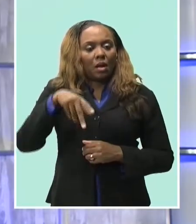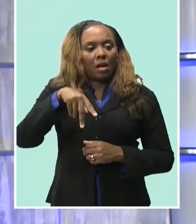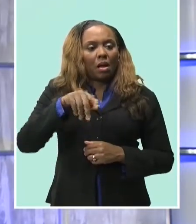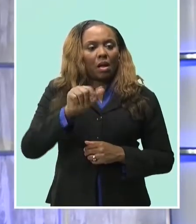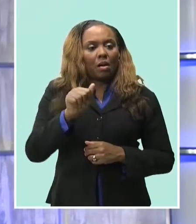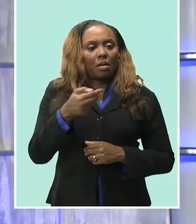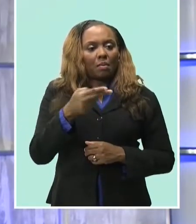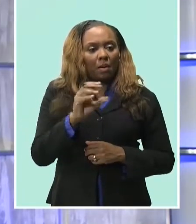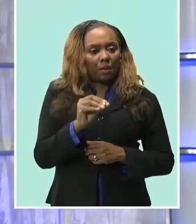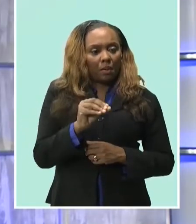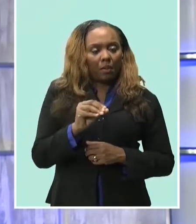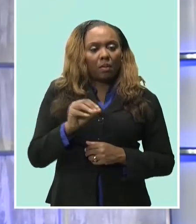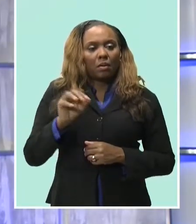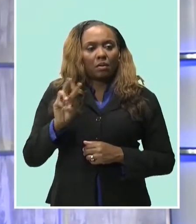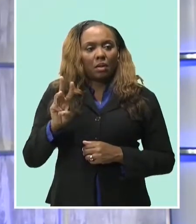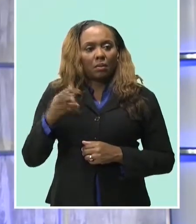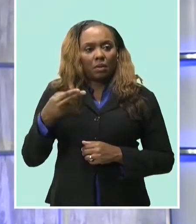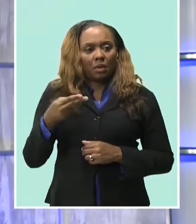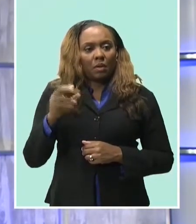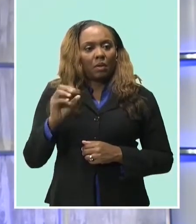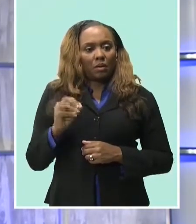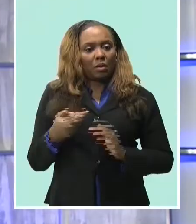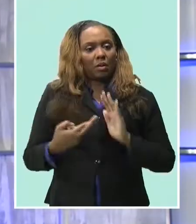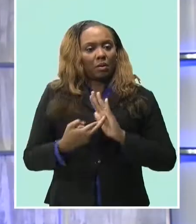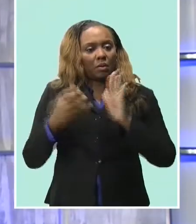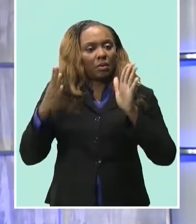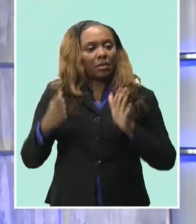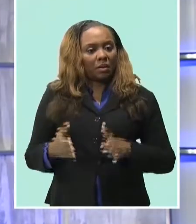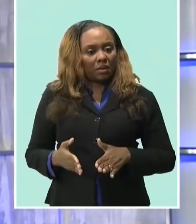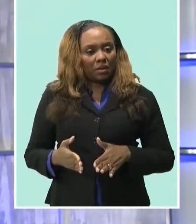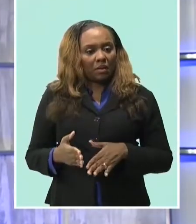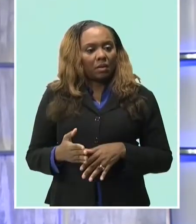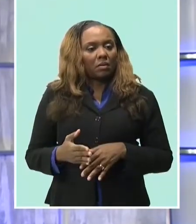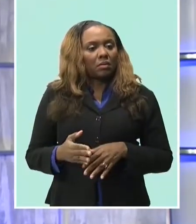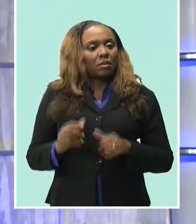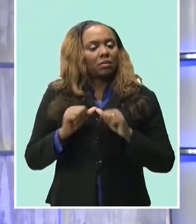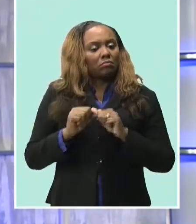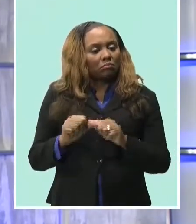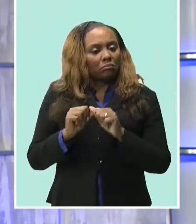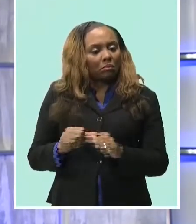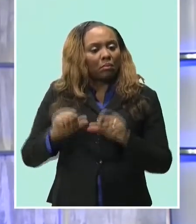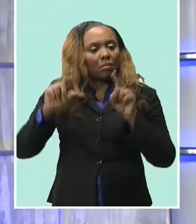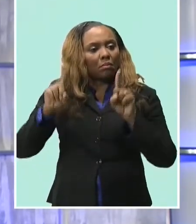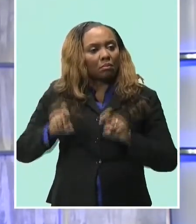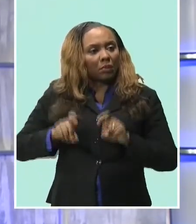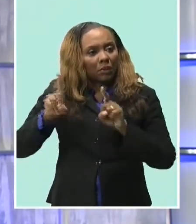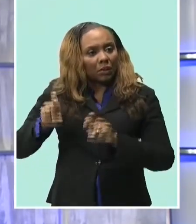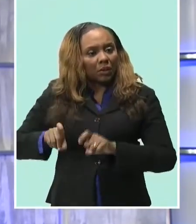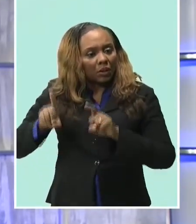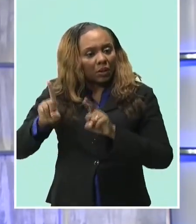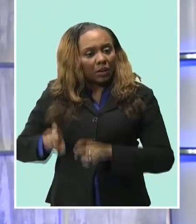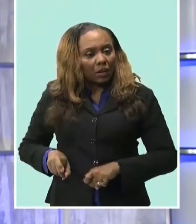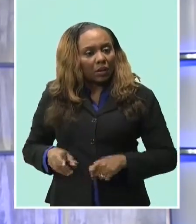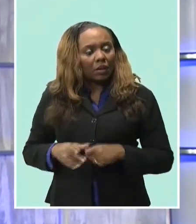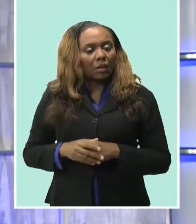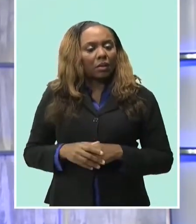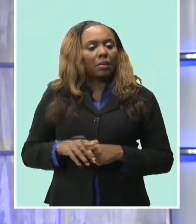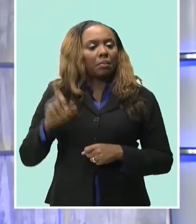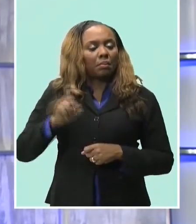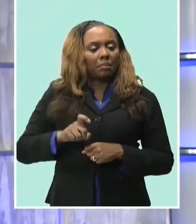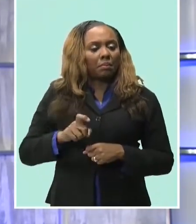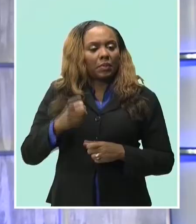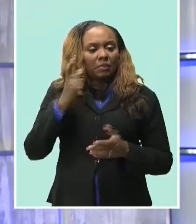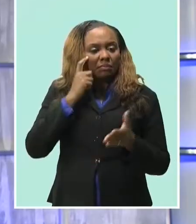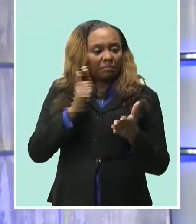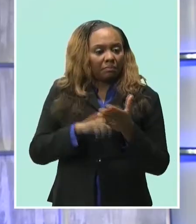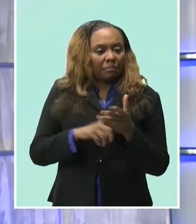WHO representative to Barbados and the Eastern Caribbean, Dr. Etadis Gerber, says as they continue to do testing, they must also